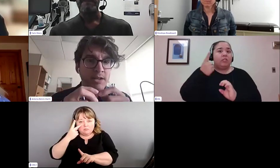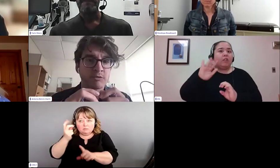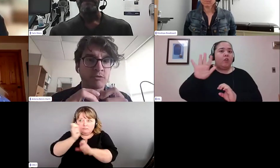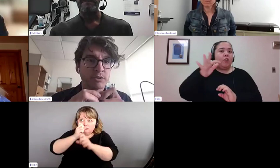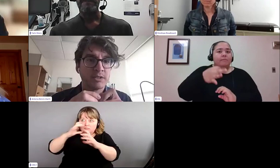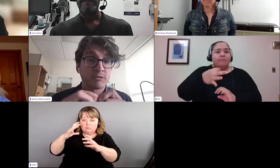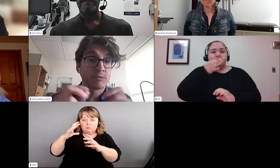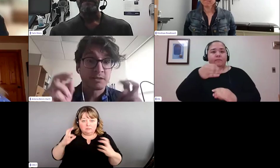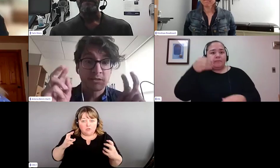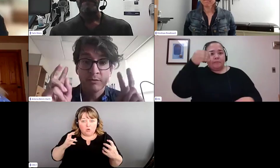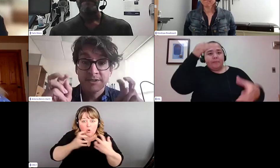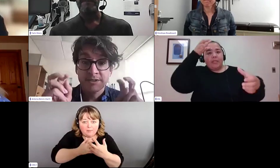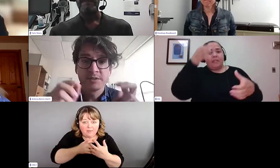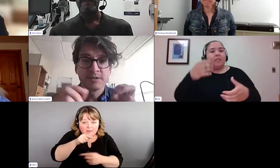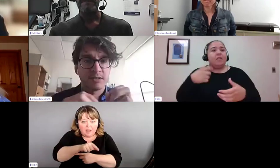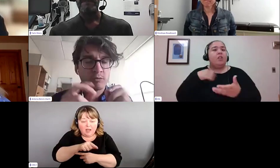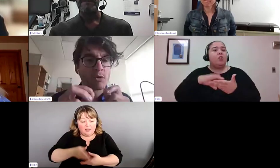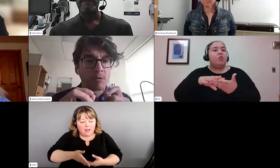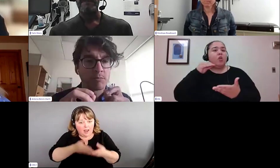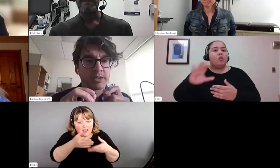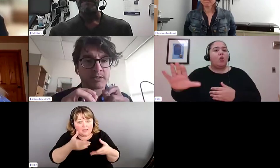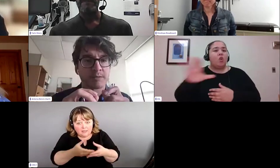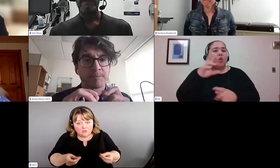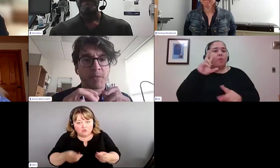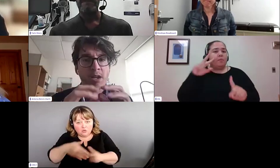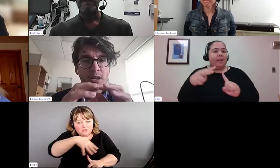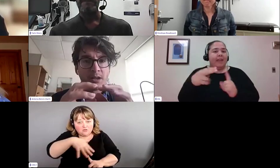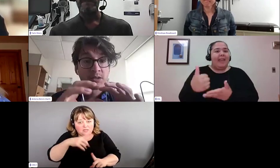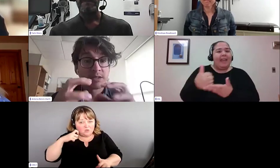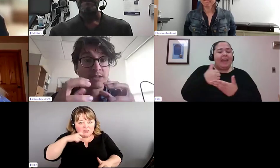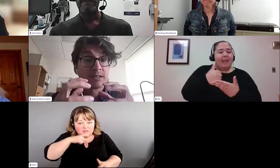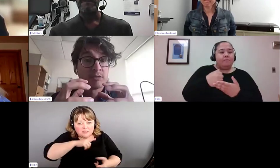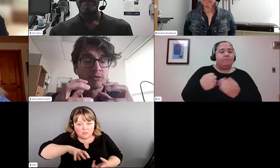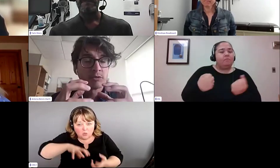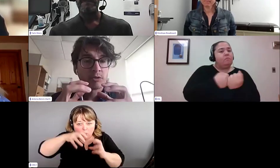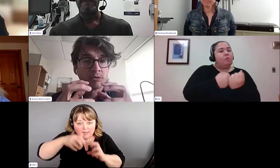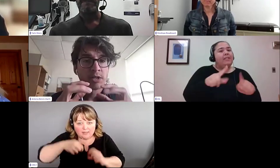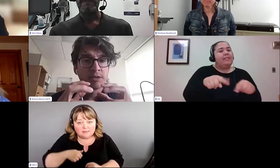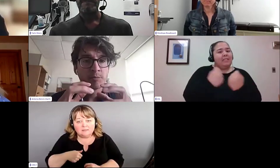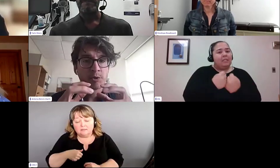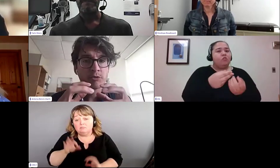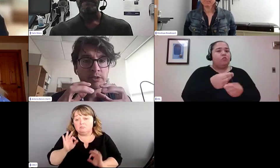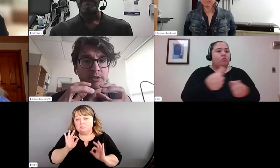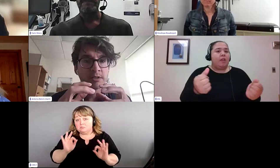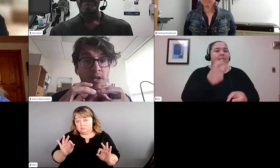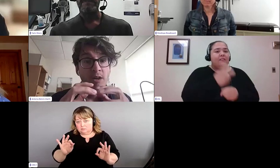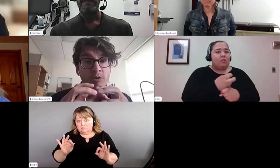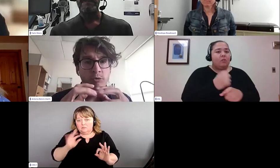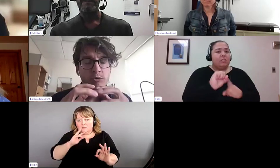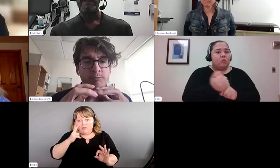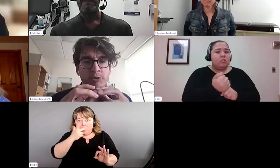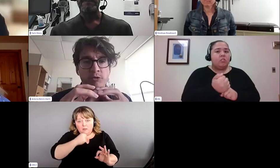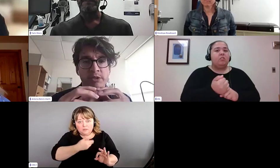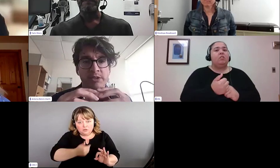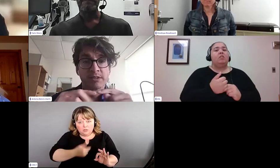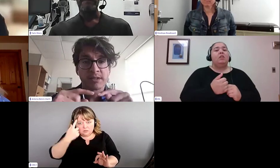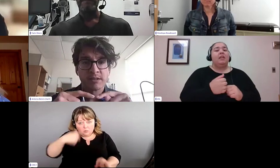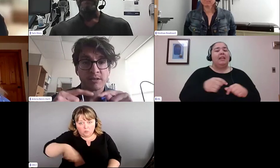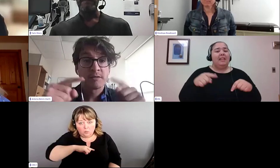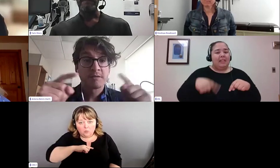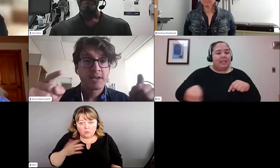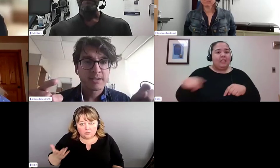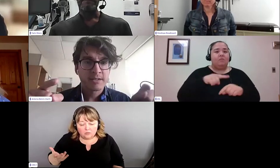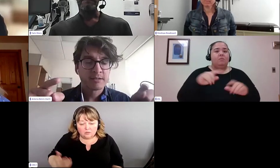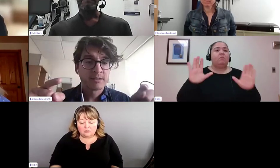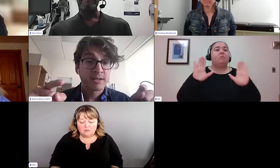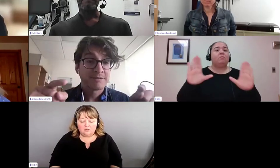what point her perspective was complementary in helping the team to resolve difficult situations or complex situations. This was a